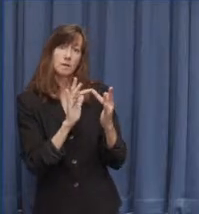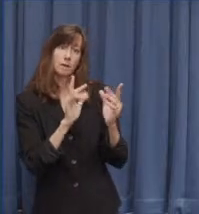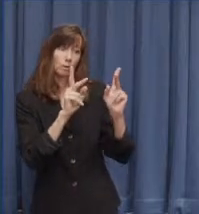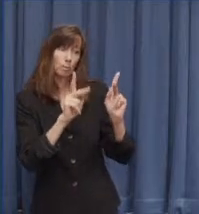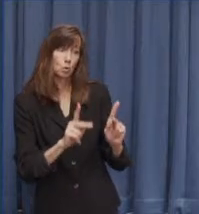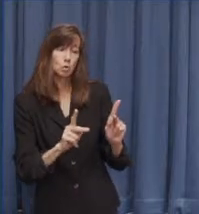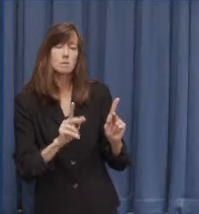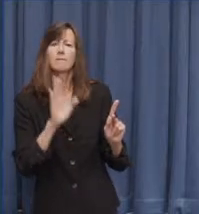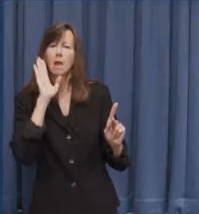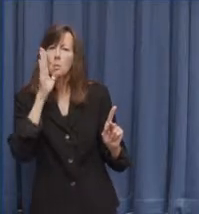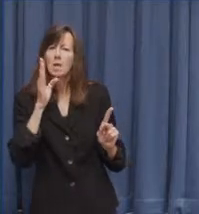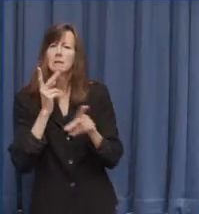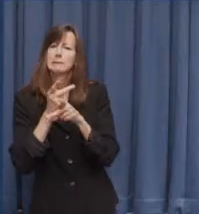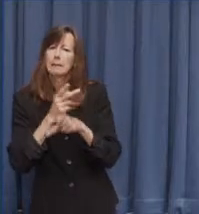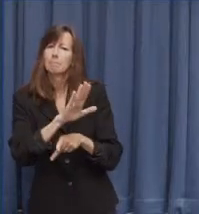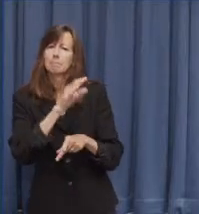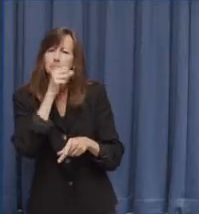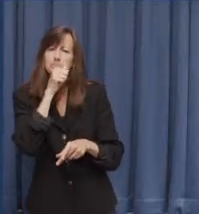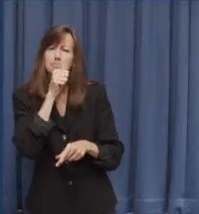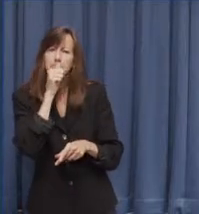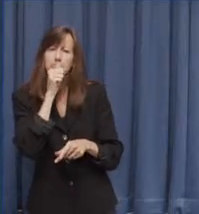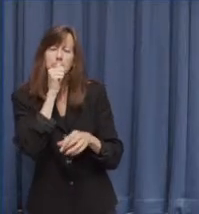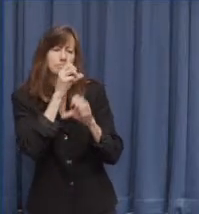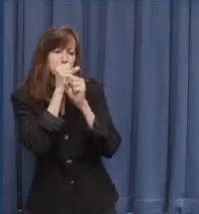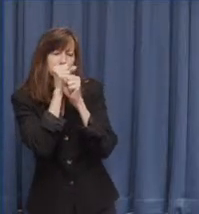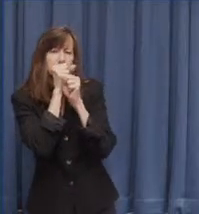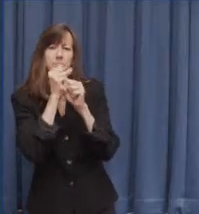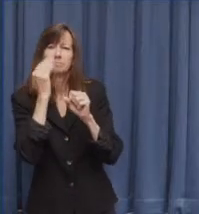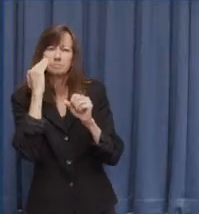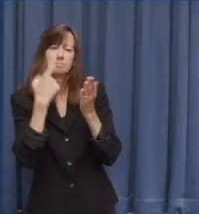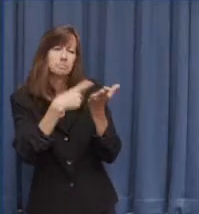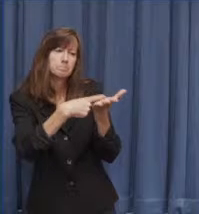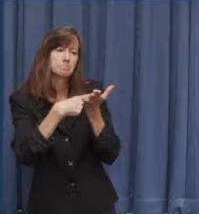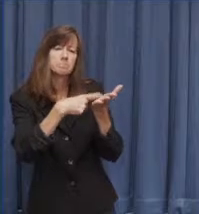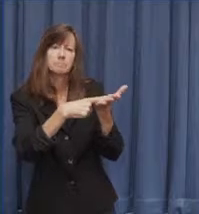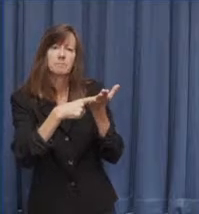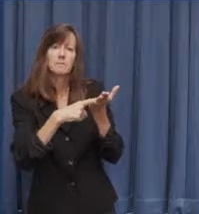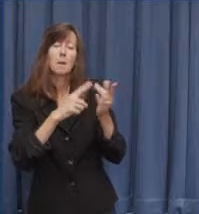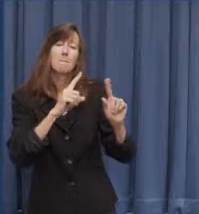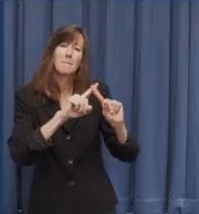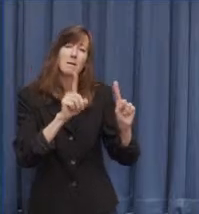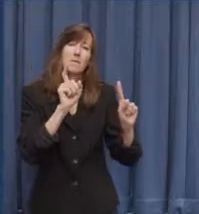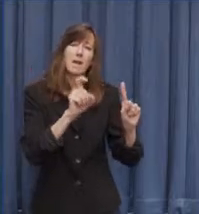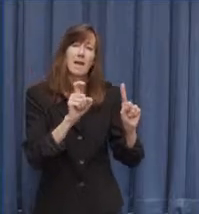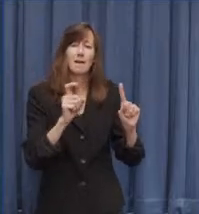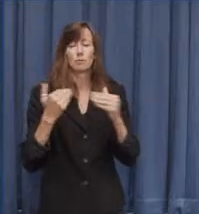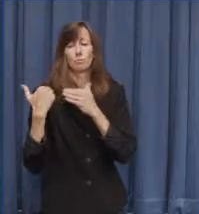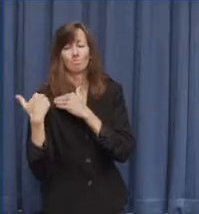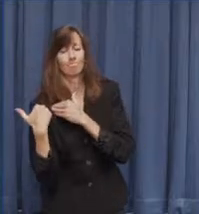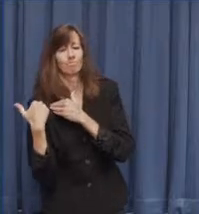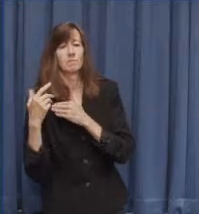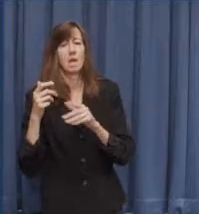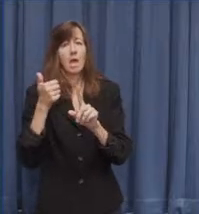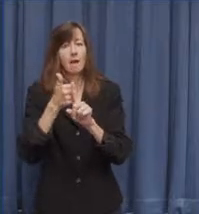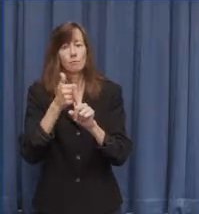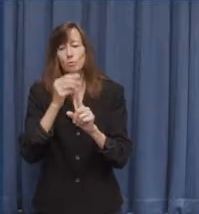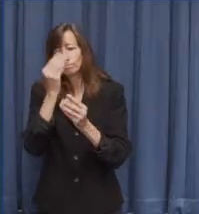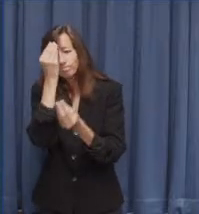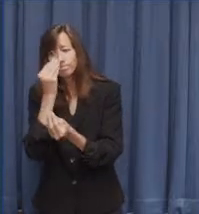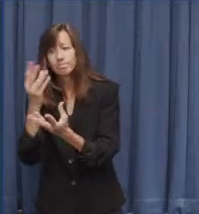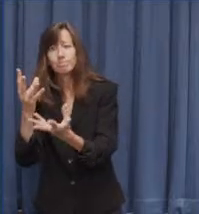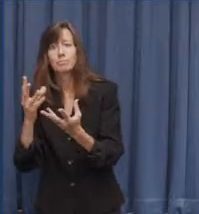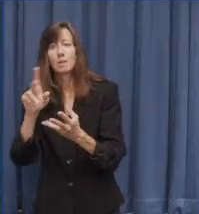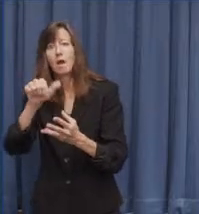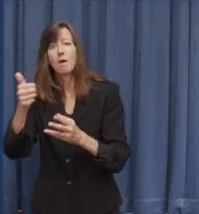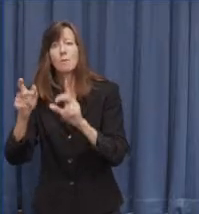but will work to identify others that they may have been in contact with and put at risk. That lets us essentially take what